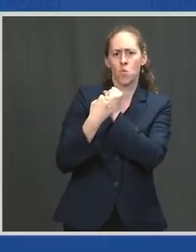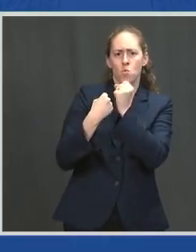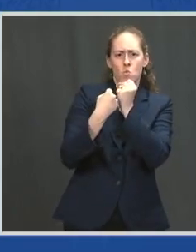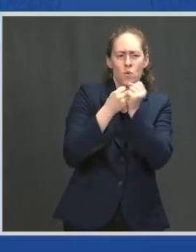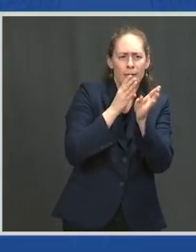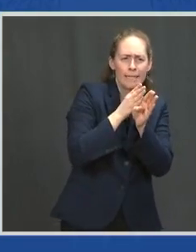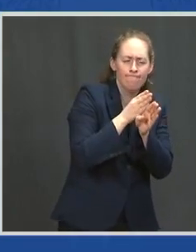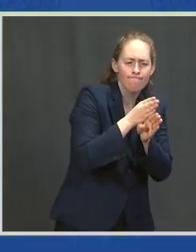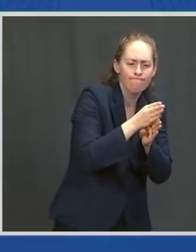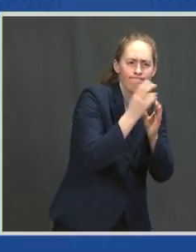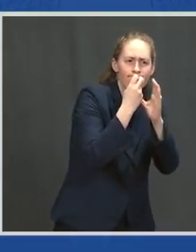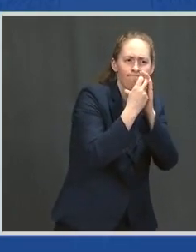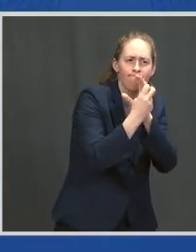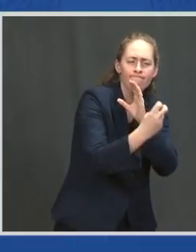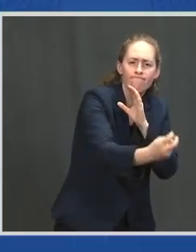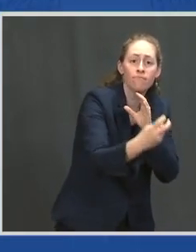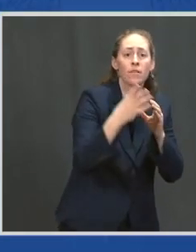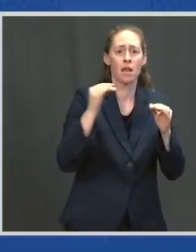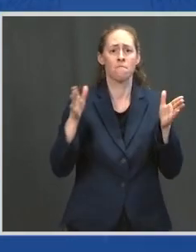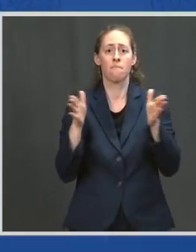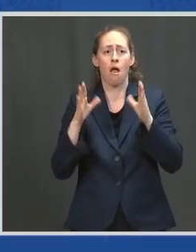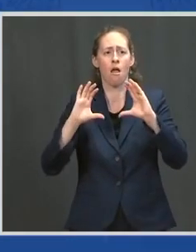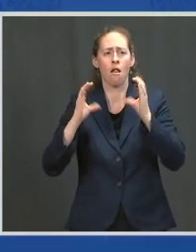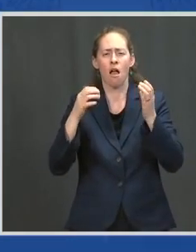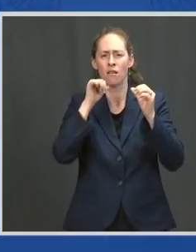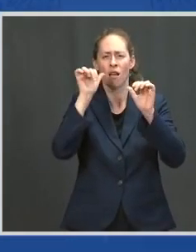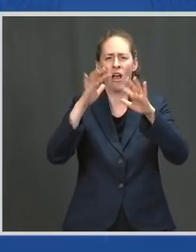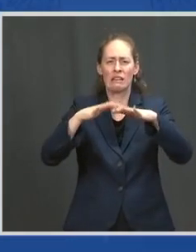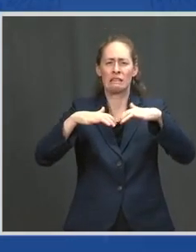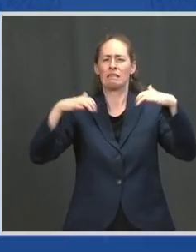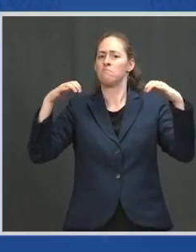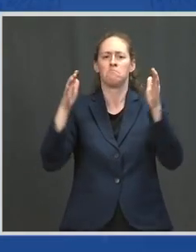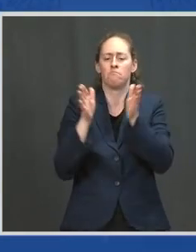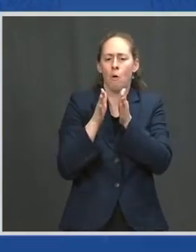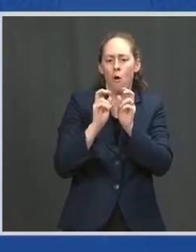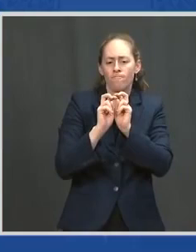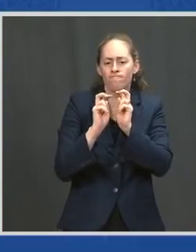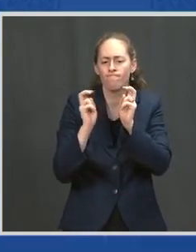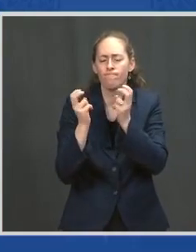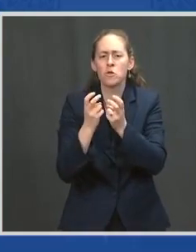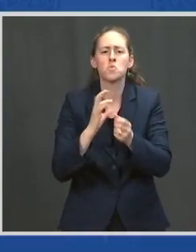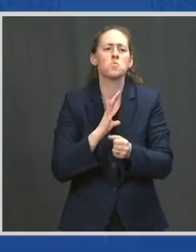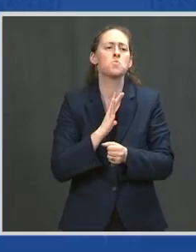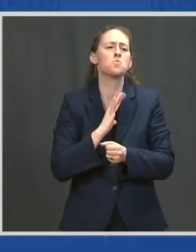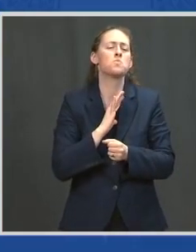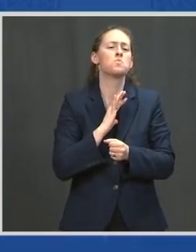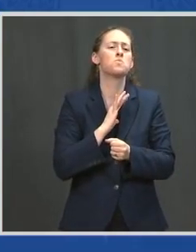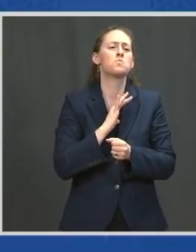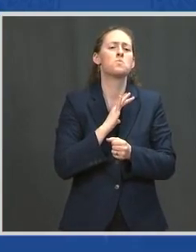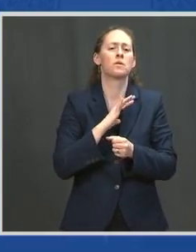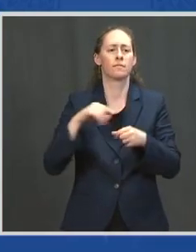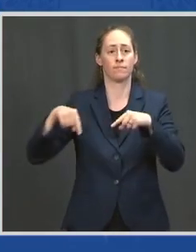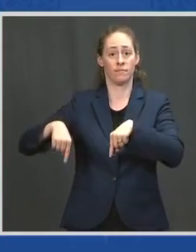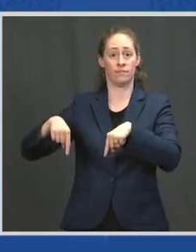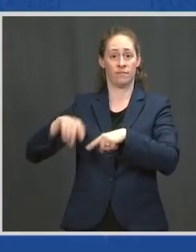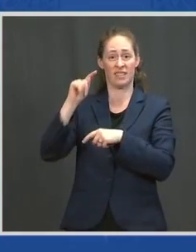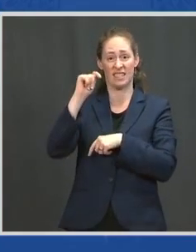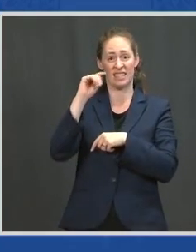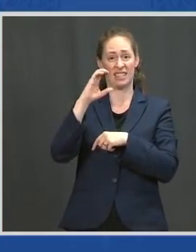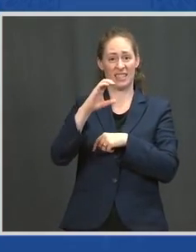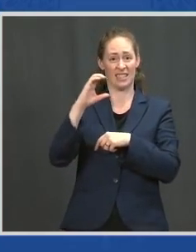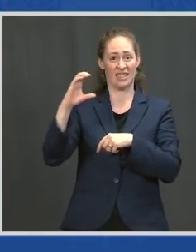which I think is a plus. I think that TCC's mission, from here, go anywhere,